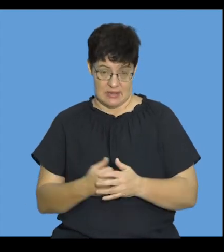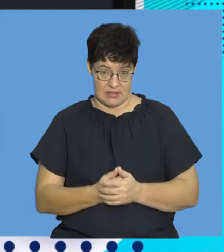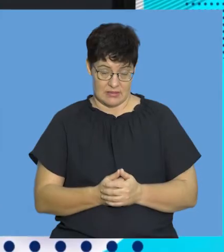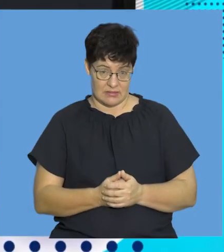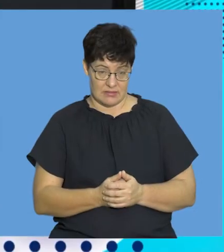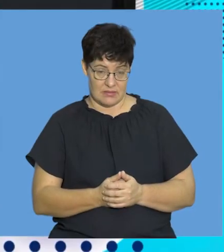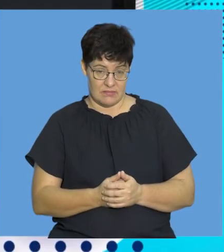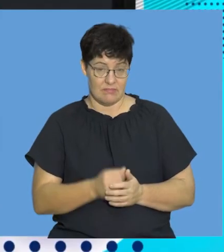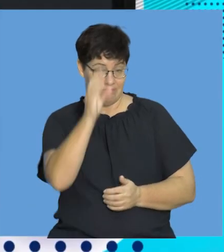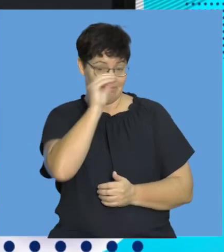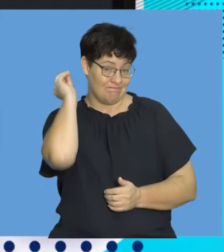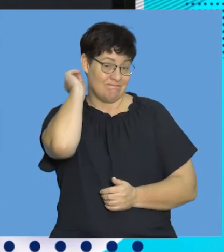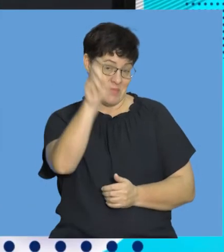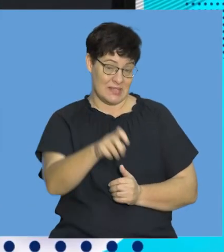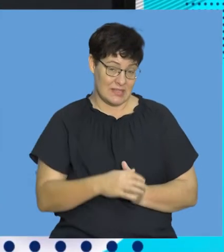something to remember.